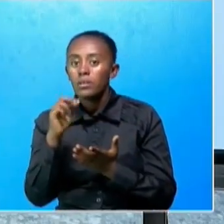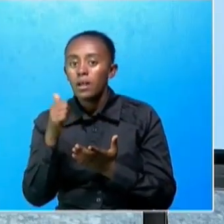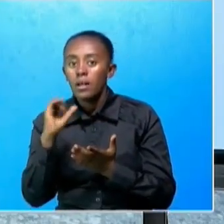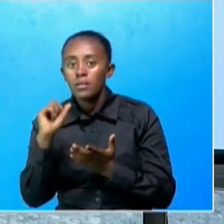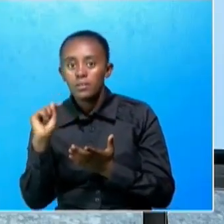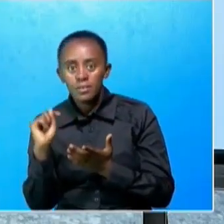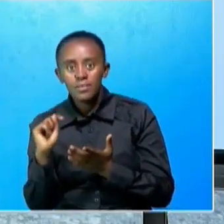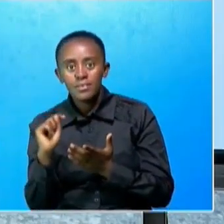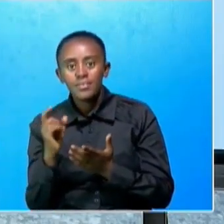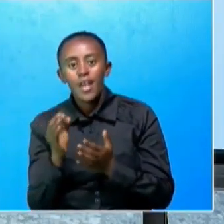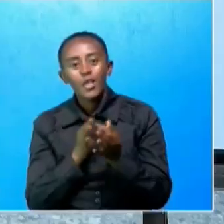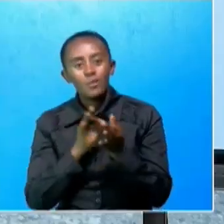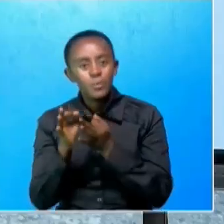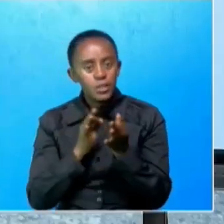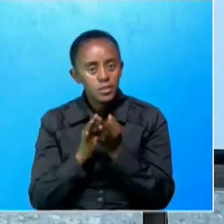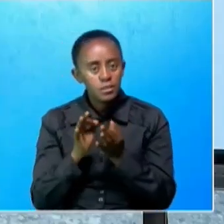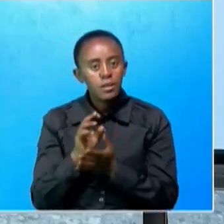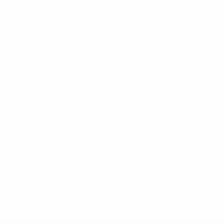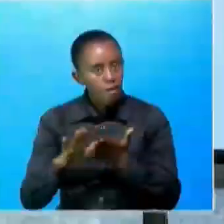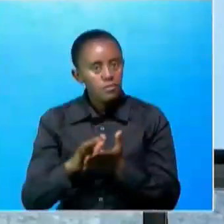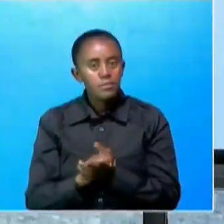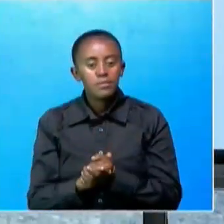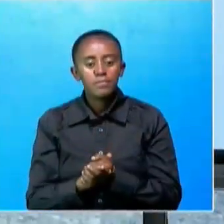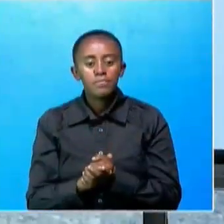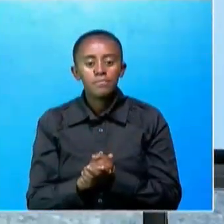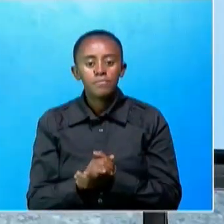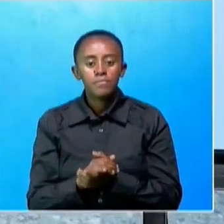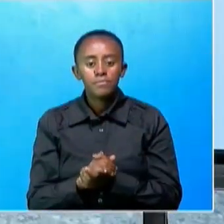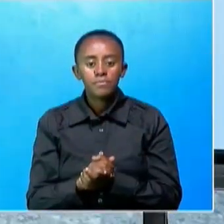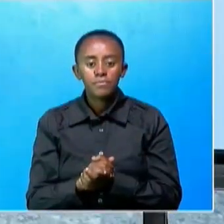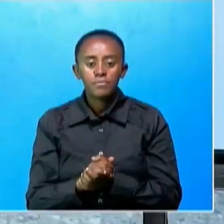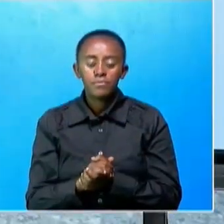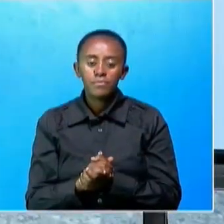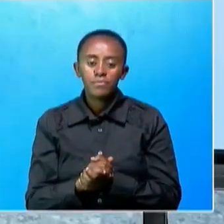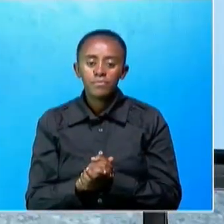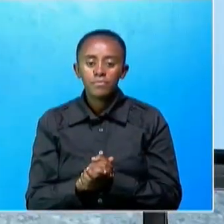expression. Unlike. Good.